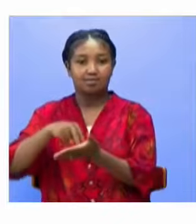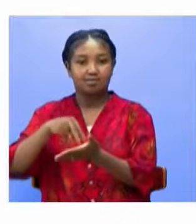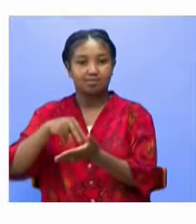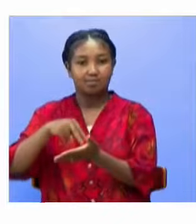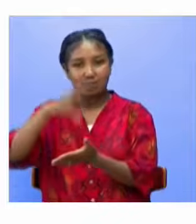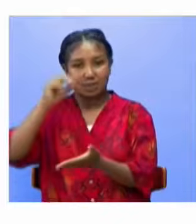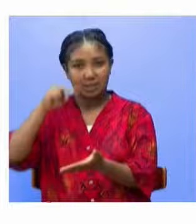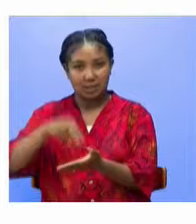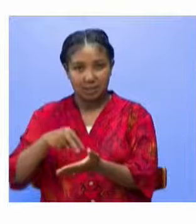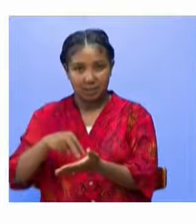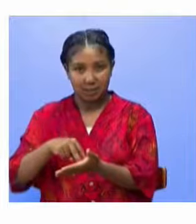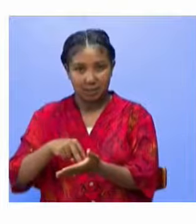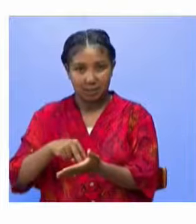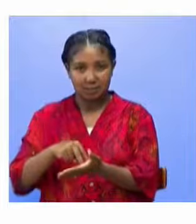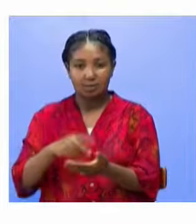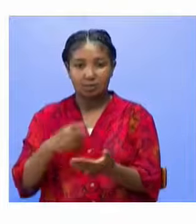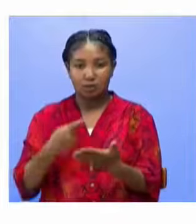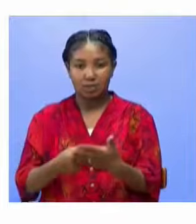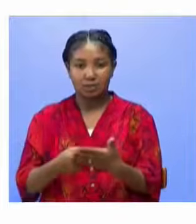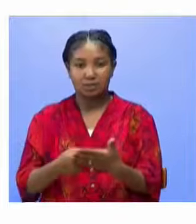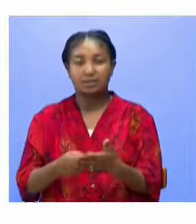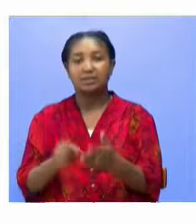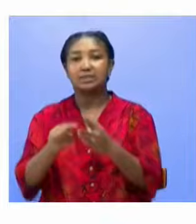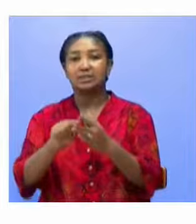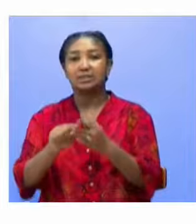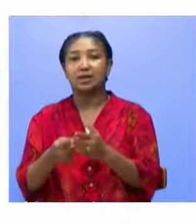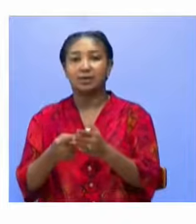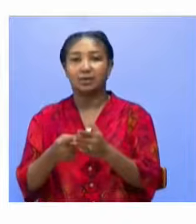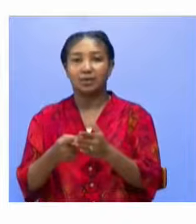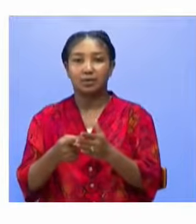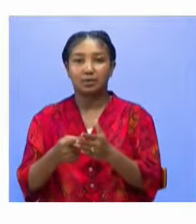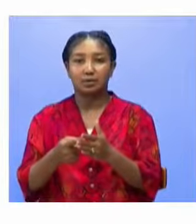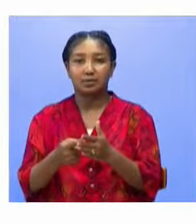here. And this one is the starting point.